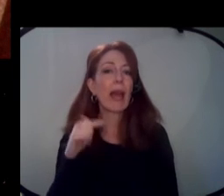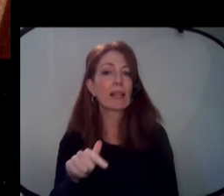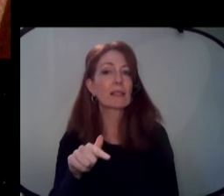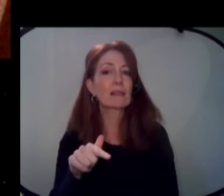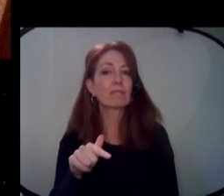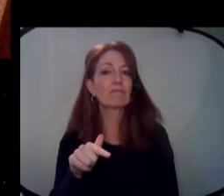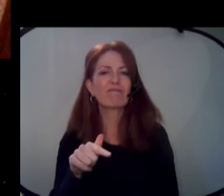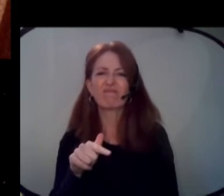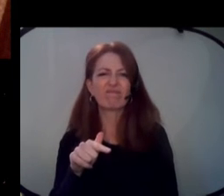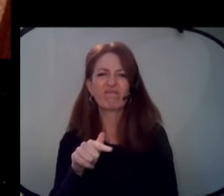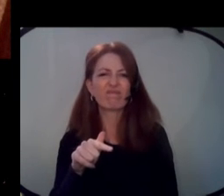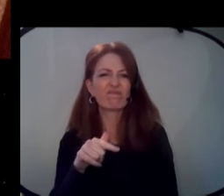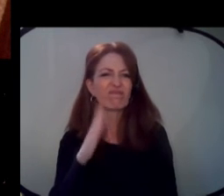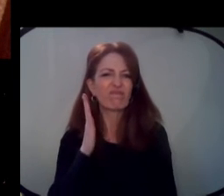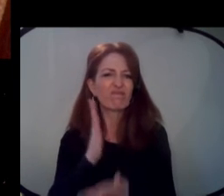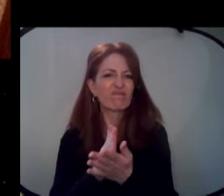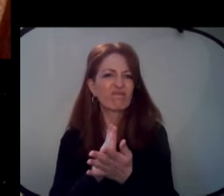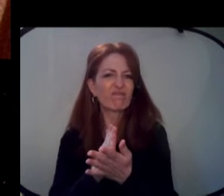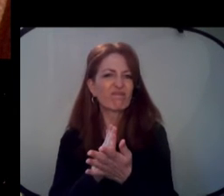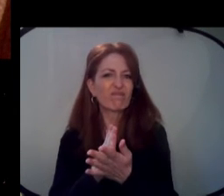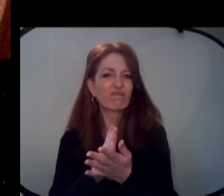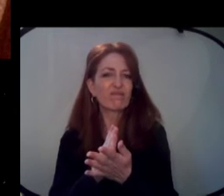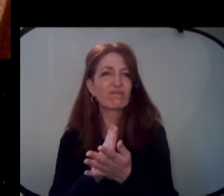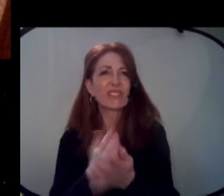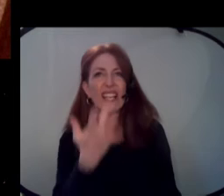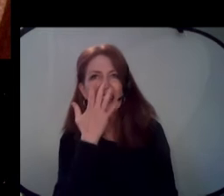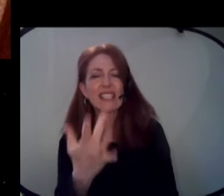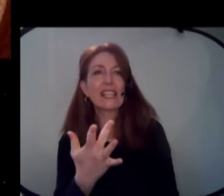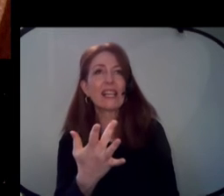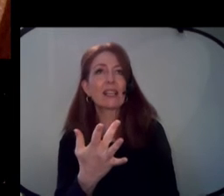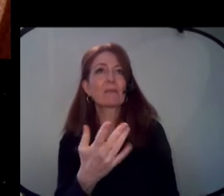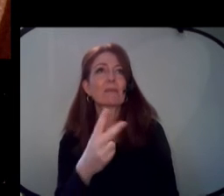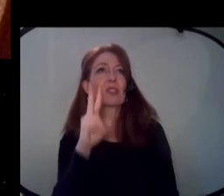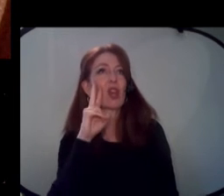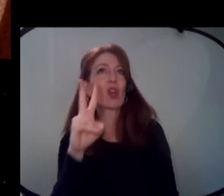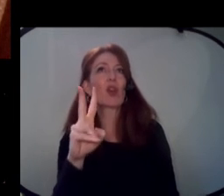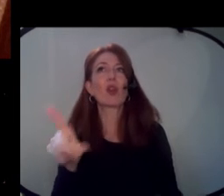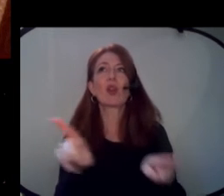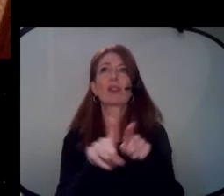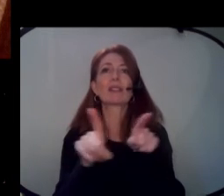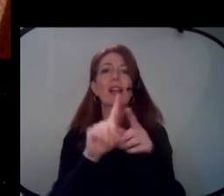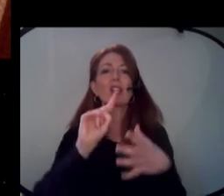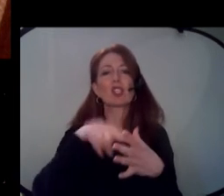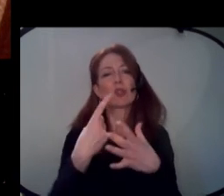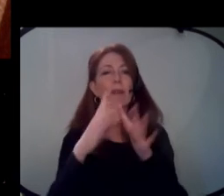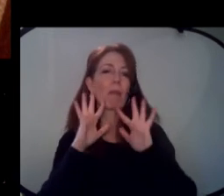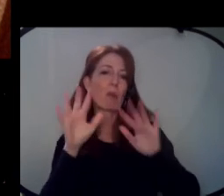particularly convincing. It seems Caravaggio was sort of more interested in portraying Judith as this sort of lovely model who was